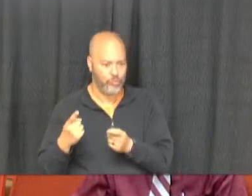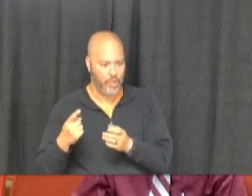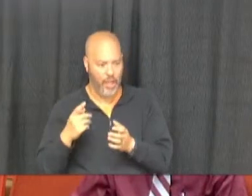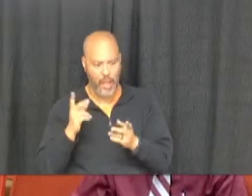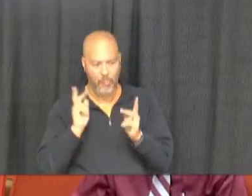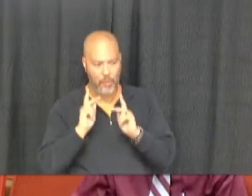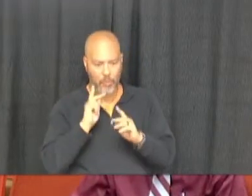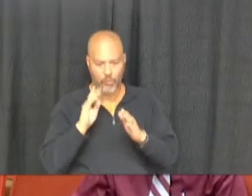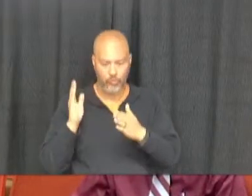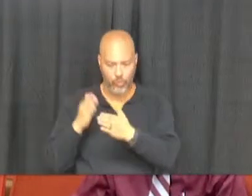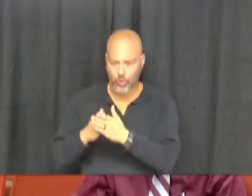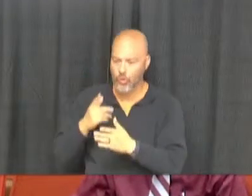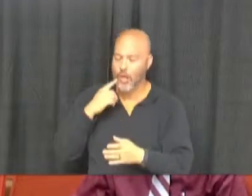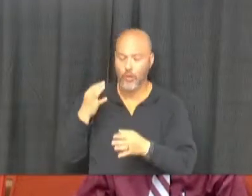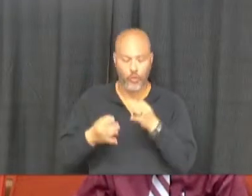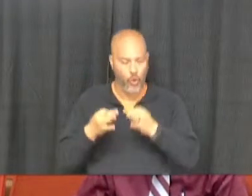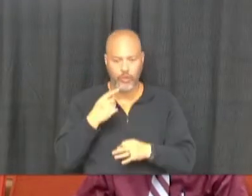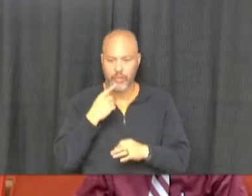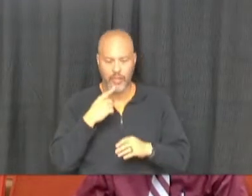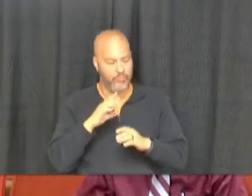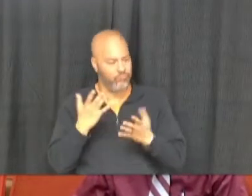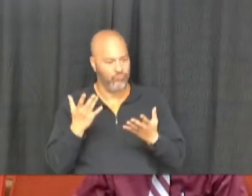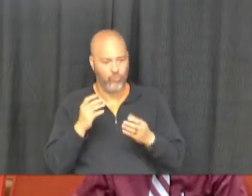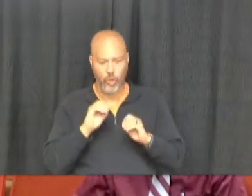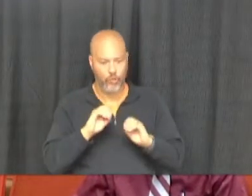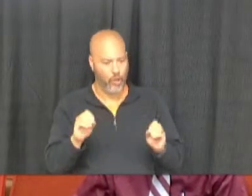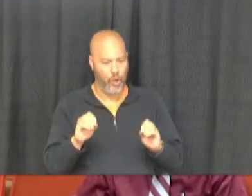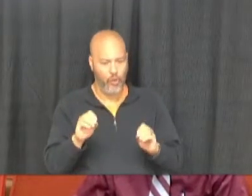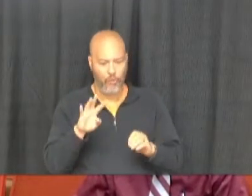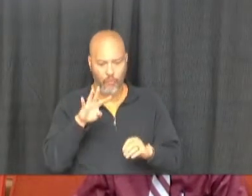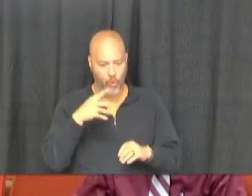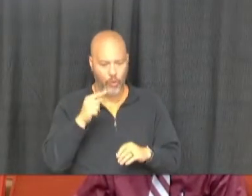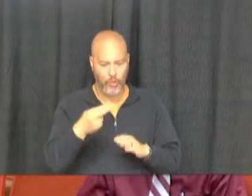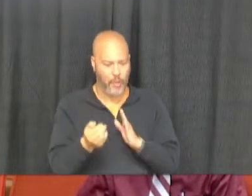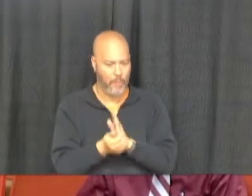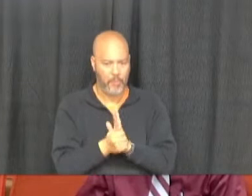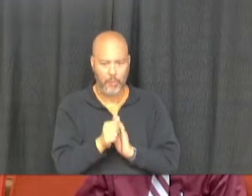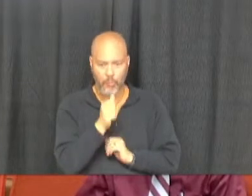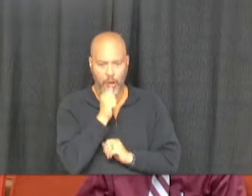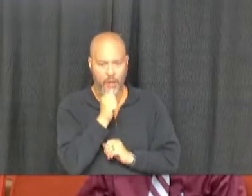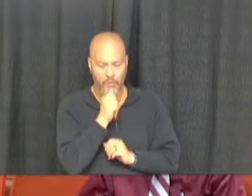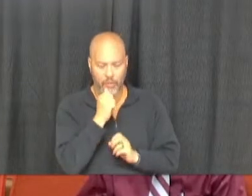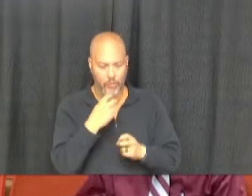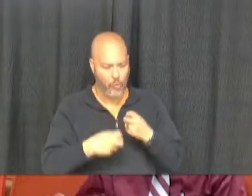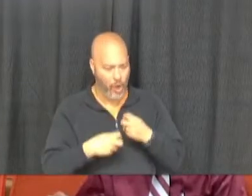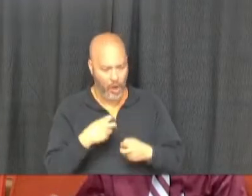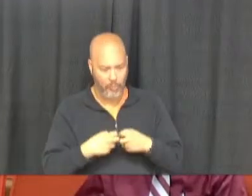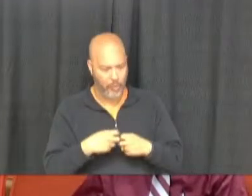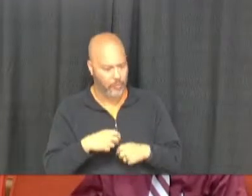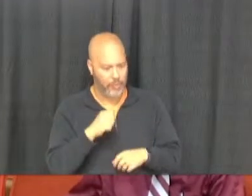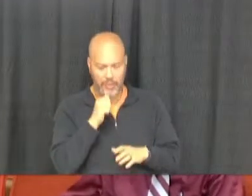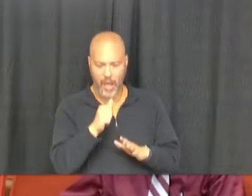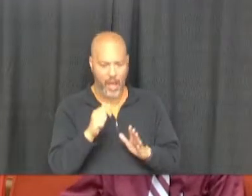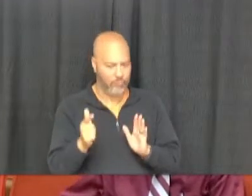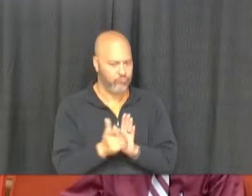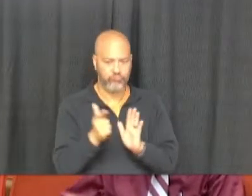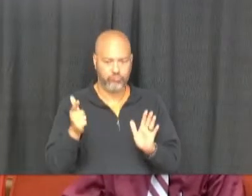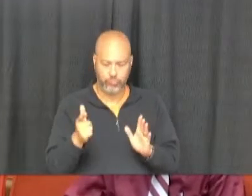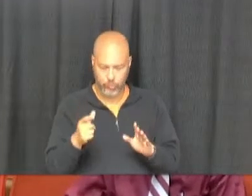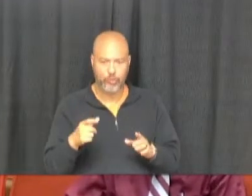in the courts. And the courts have said, no, there's no Fourth Amendment privacy issue. It's not illegal.